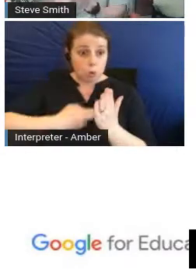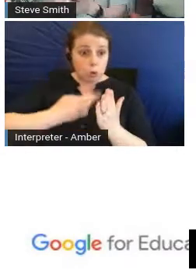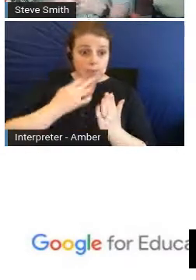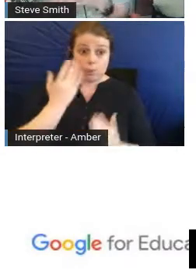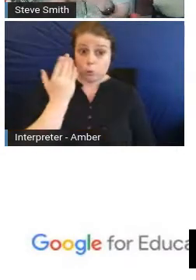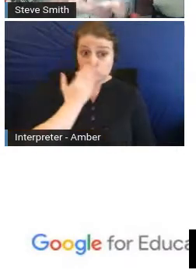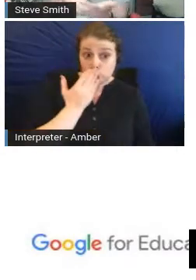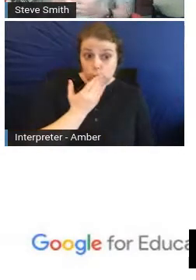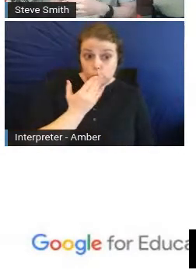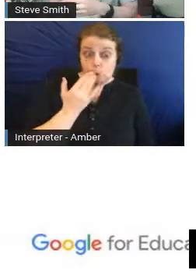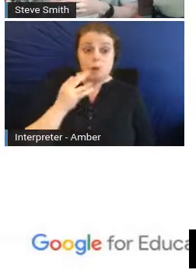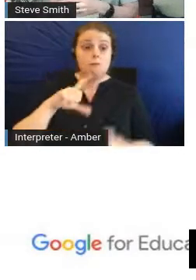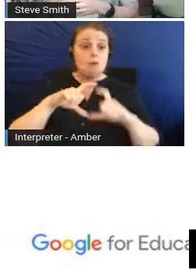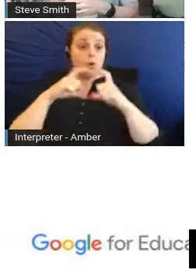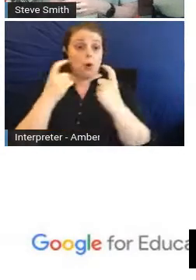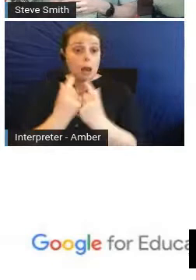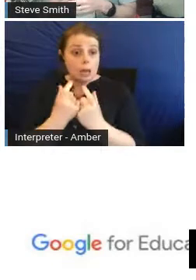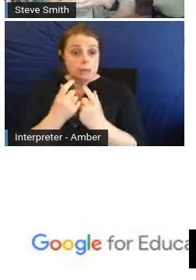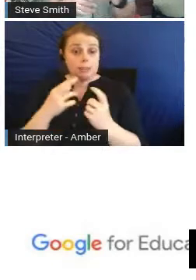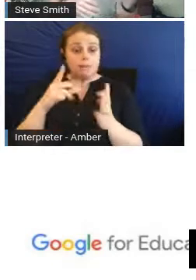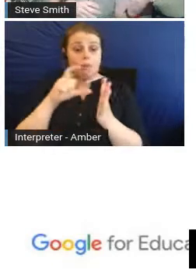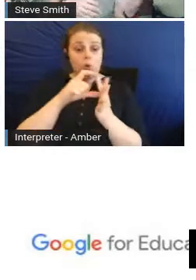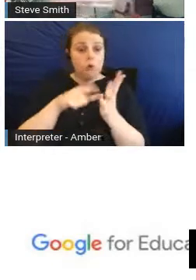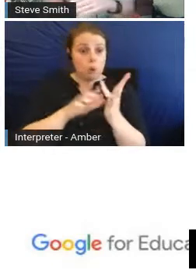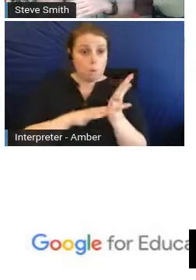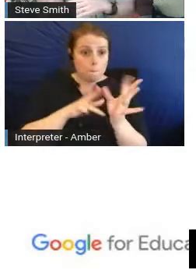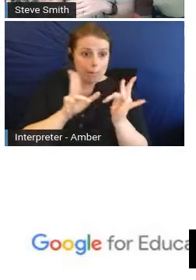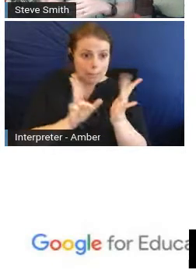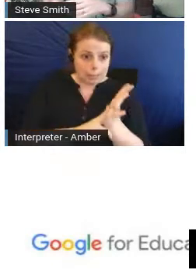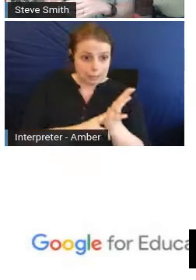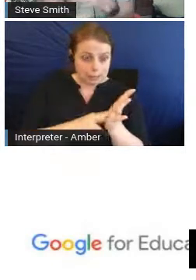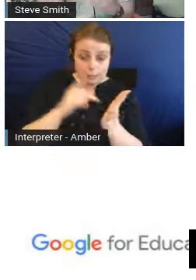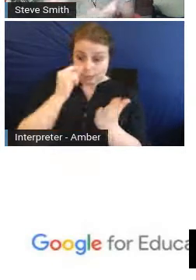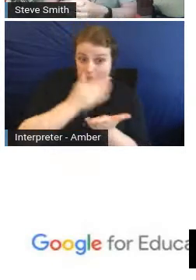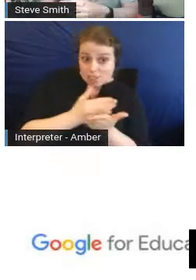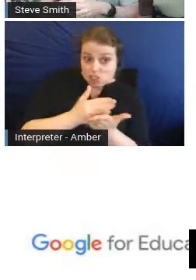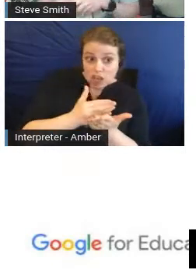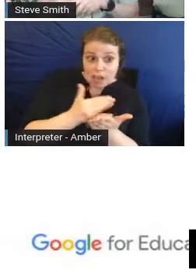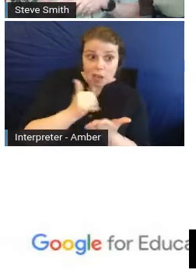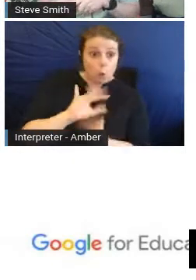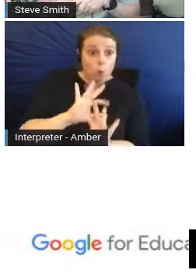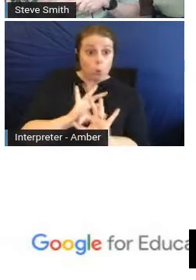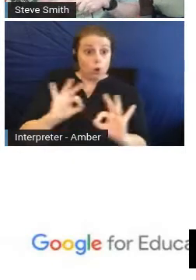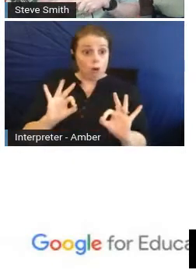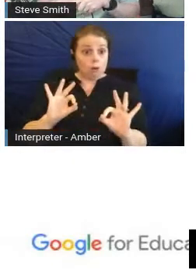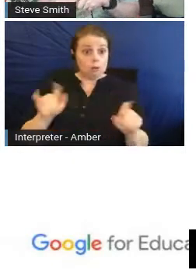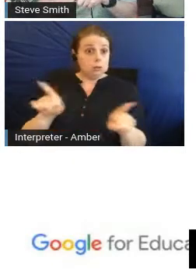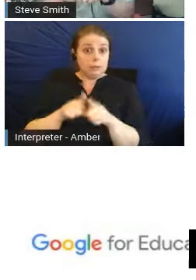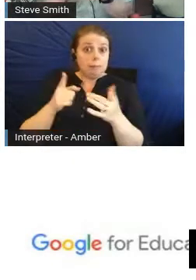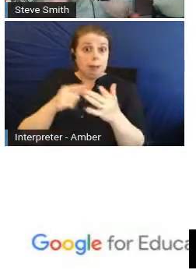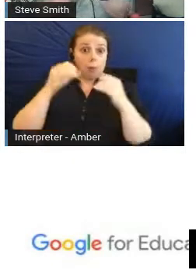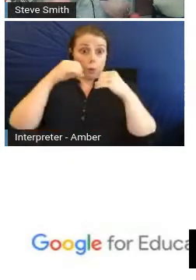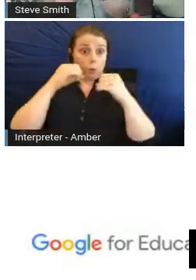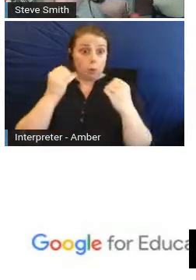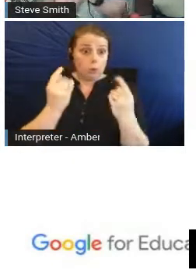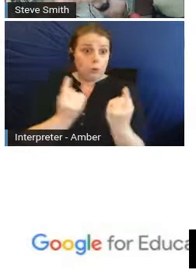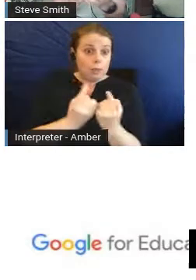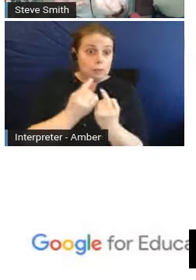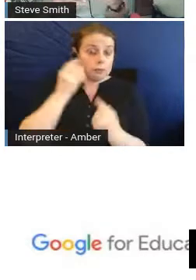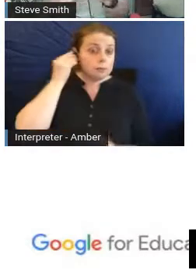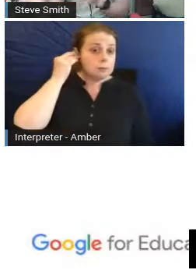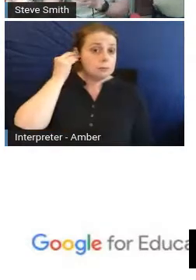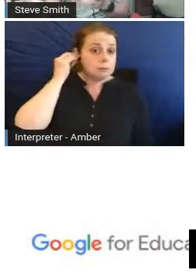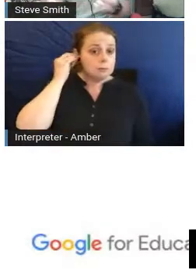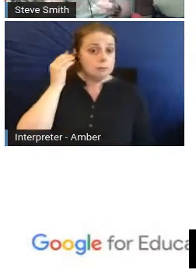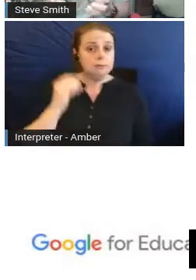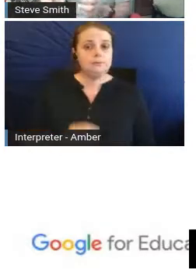your class, for your domain. It's shareable or not, just like any other Google product. And you can